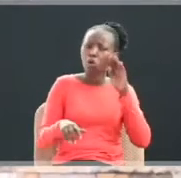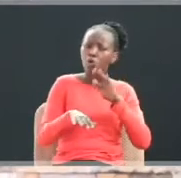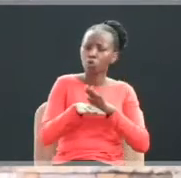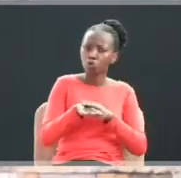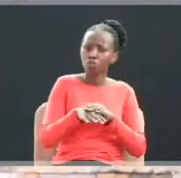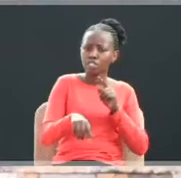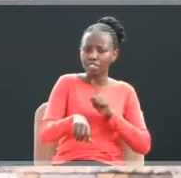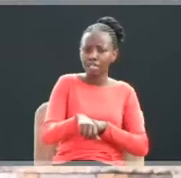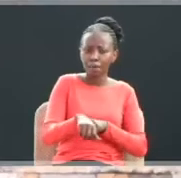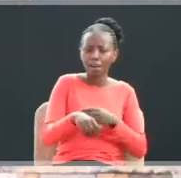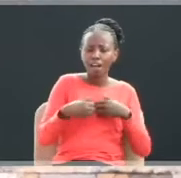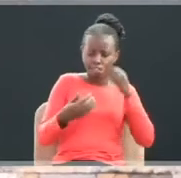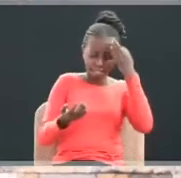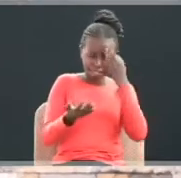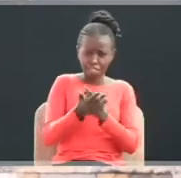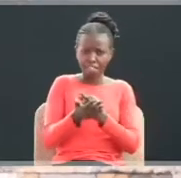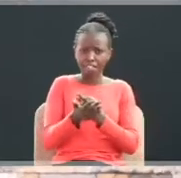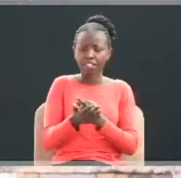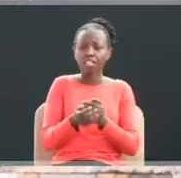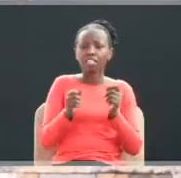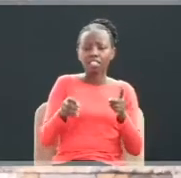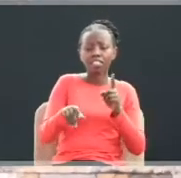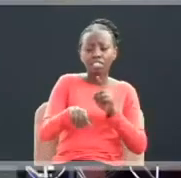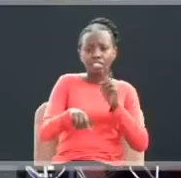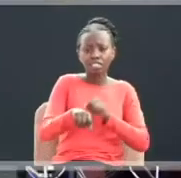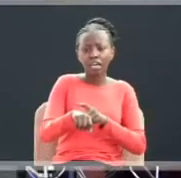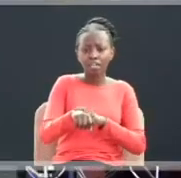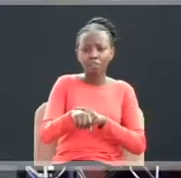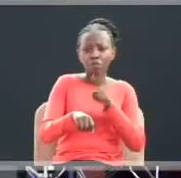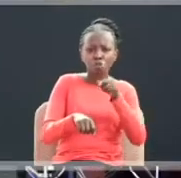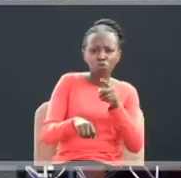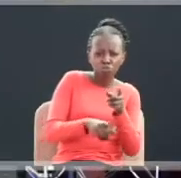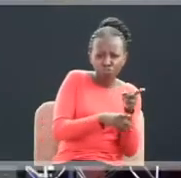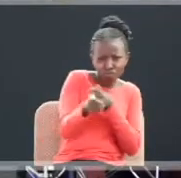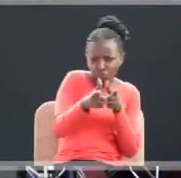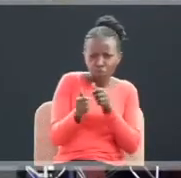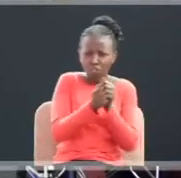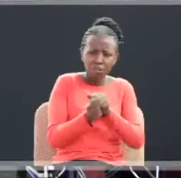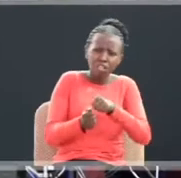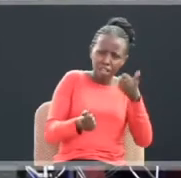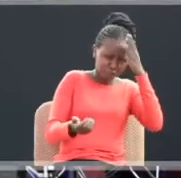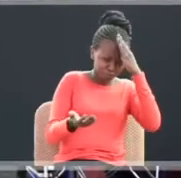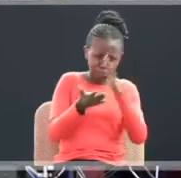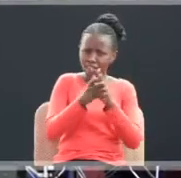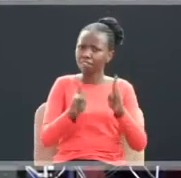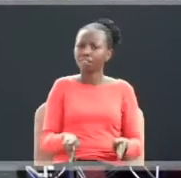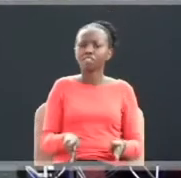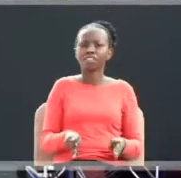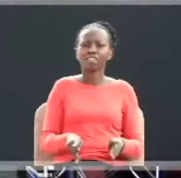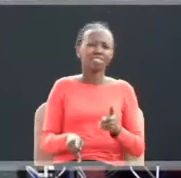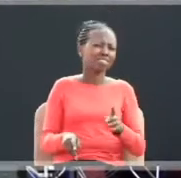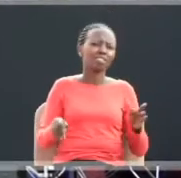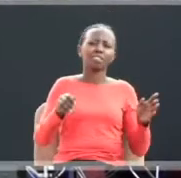of faith is when you are battling with other believers. So when you are battling with other believers, inakuwaga